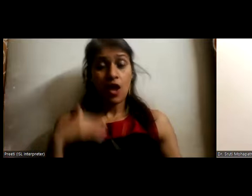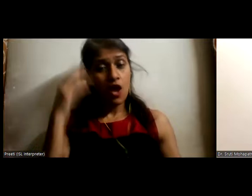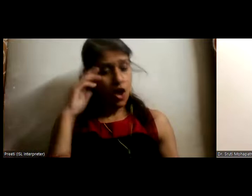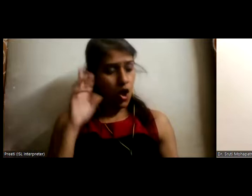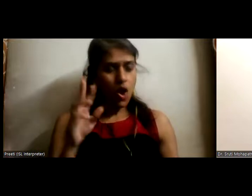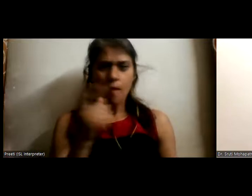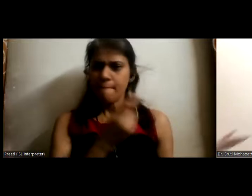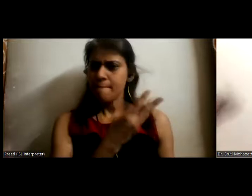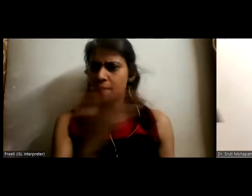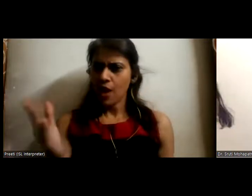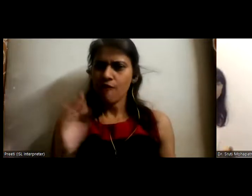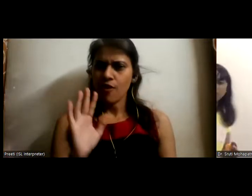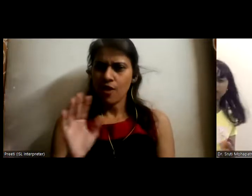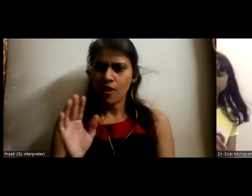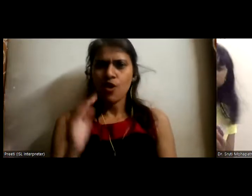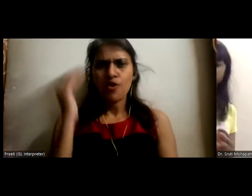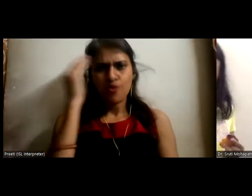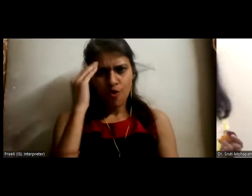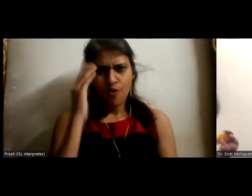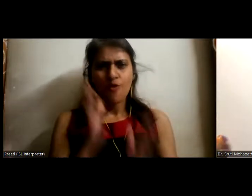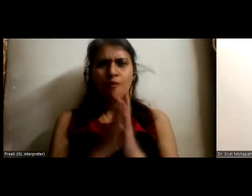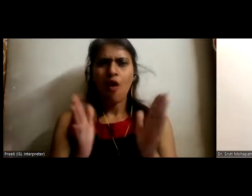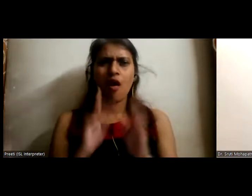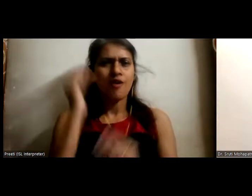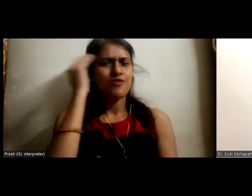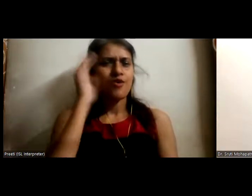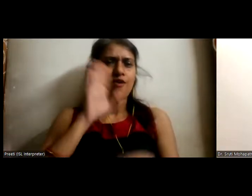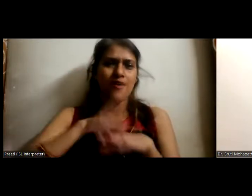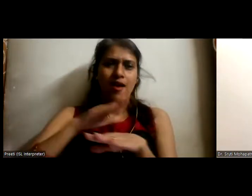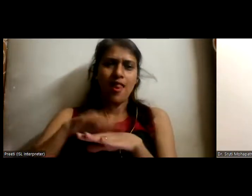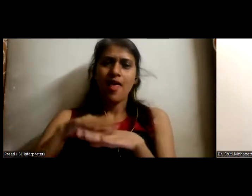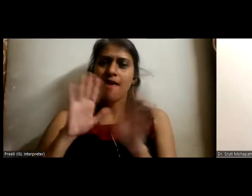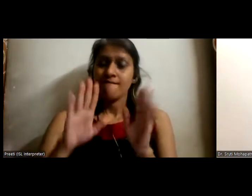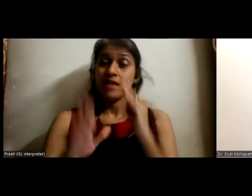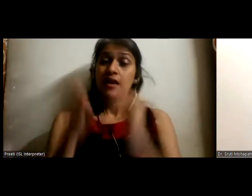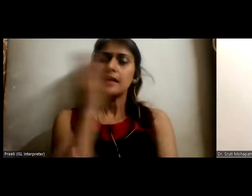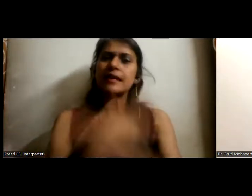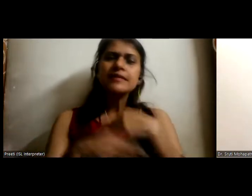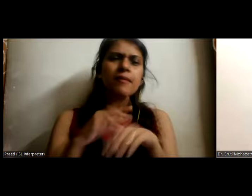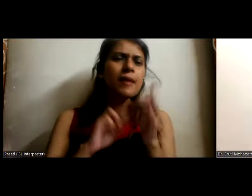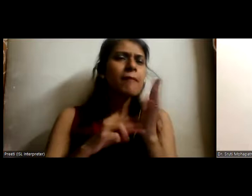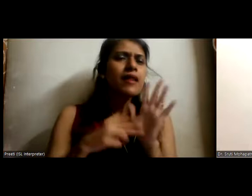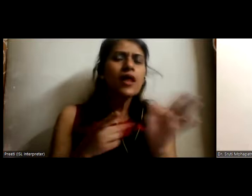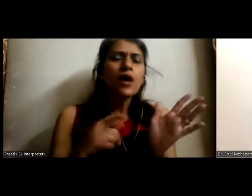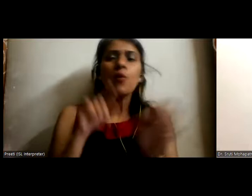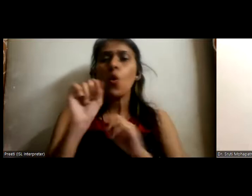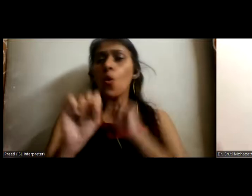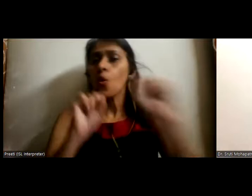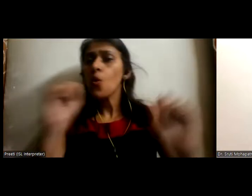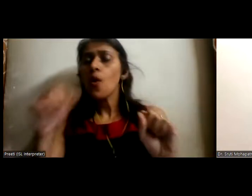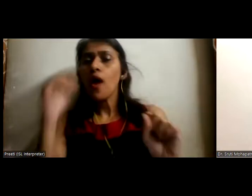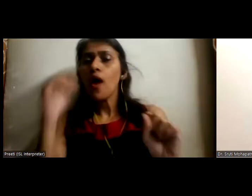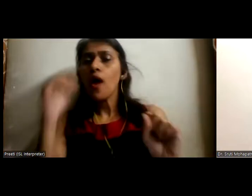you out there know a little about. How many of you know about disability and what has been your understanding of